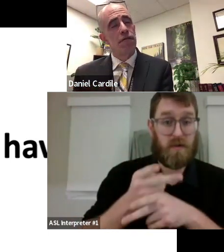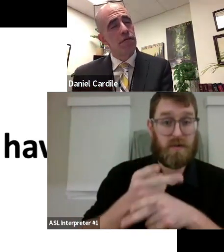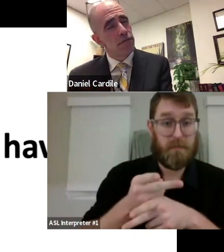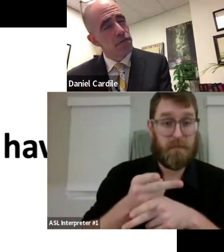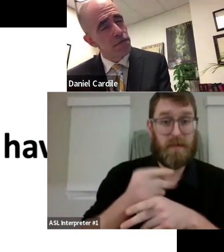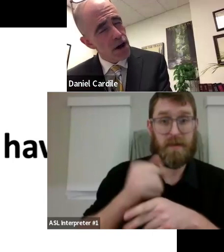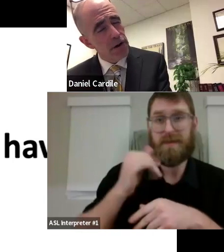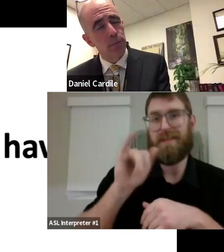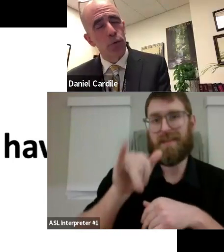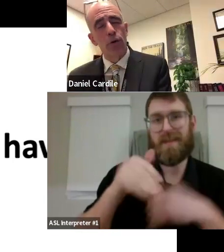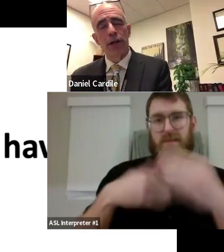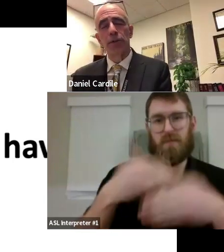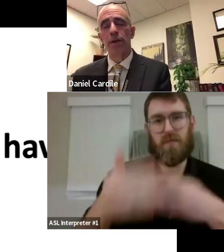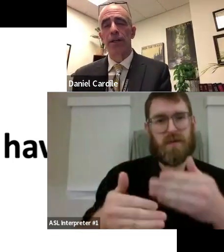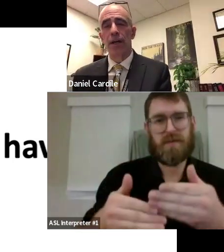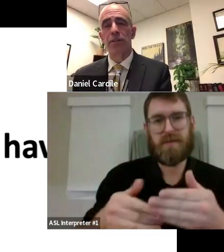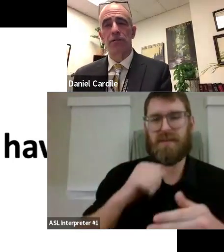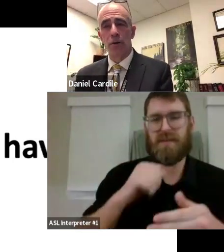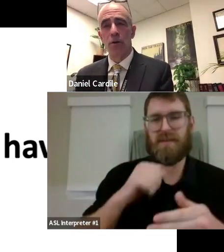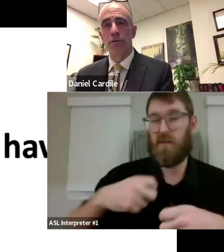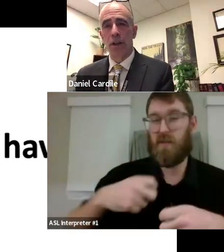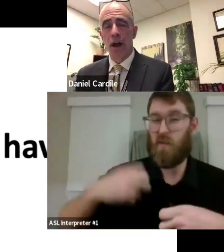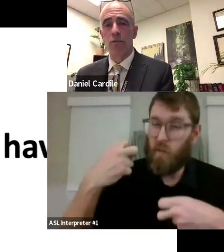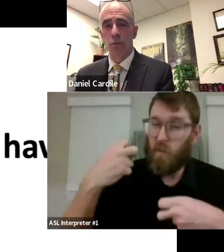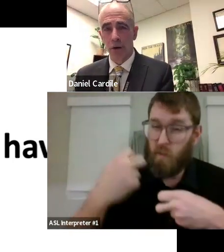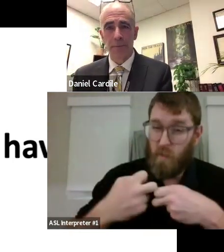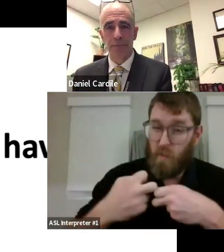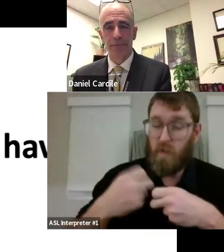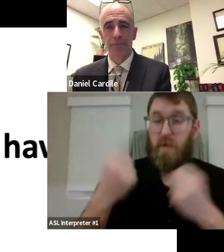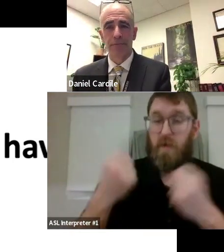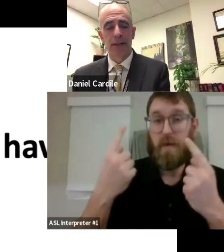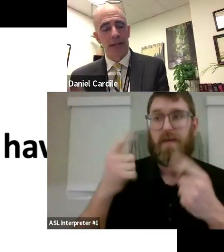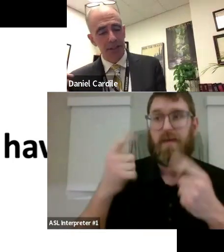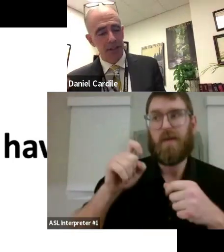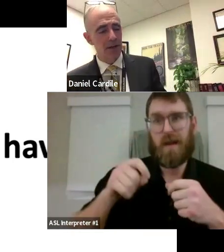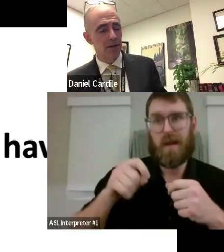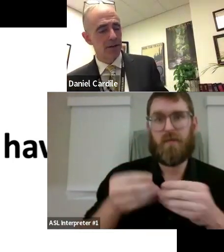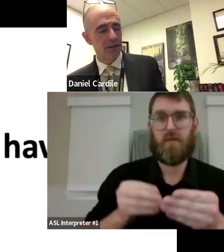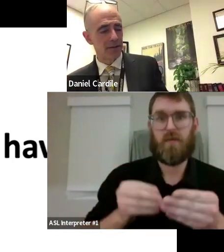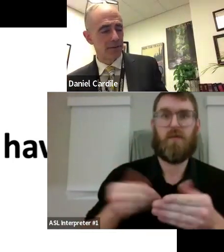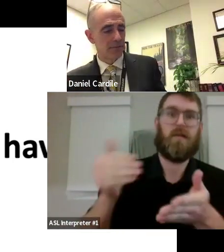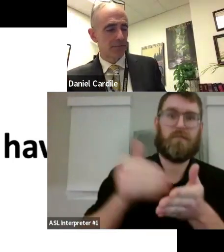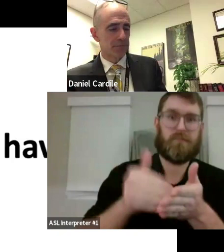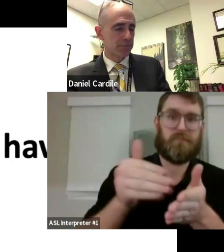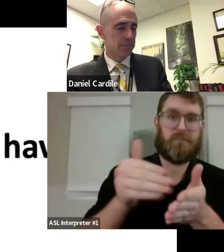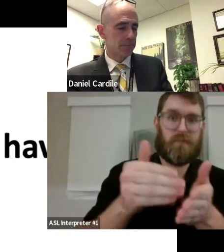not very laborious, but it does involve a lot of work. Next slide.